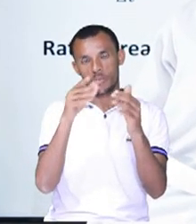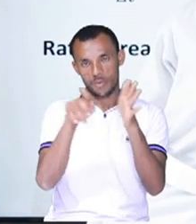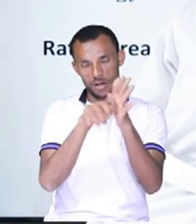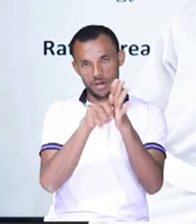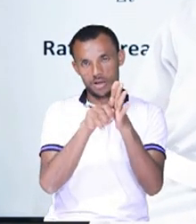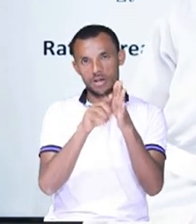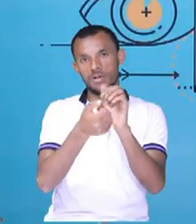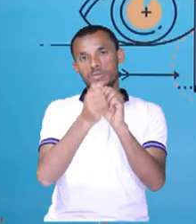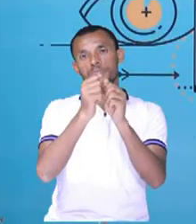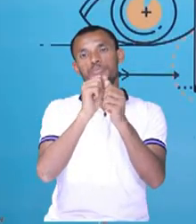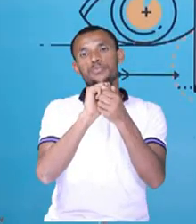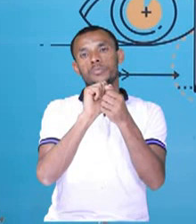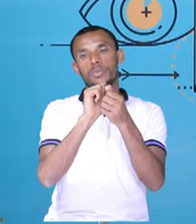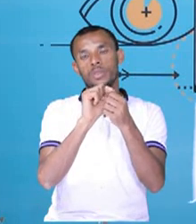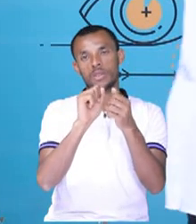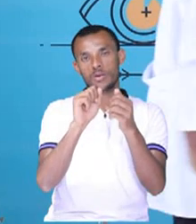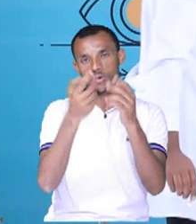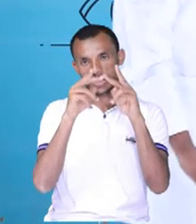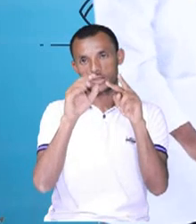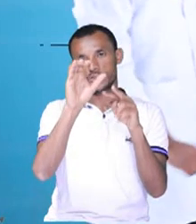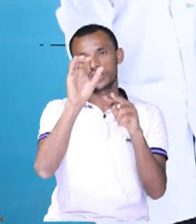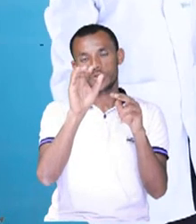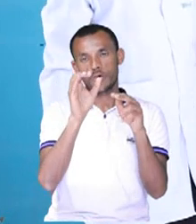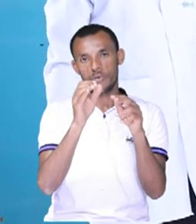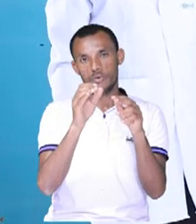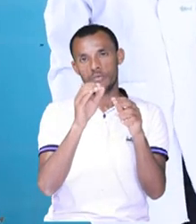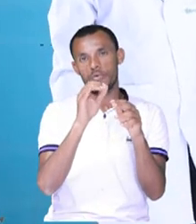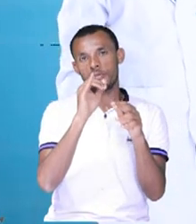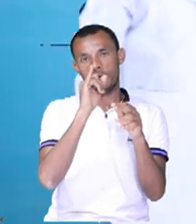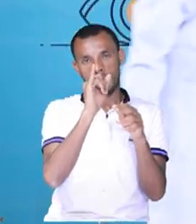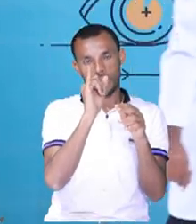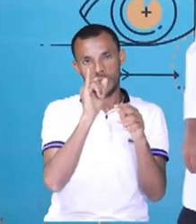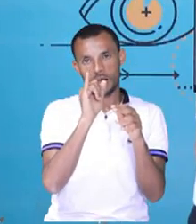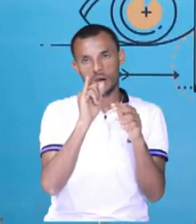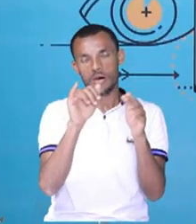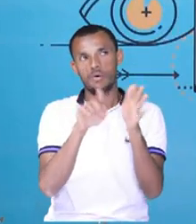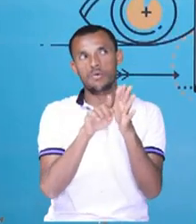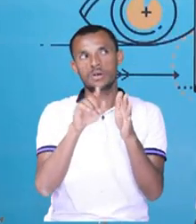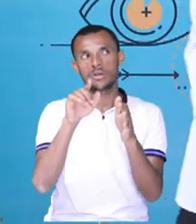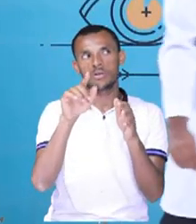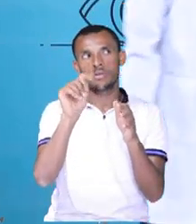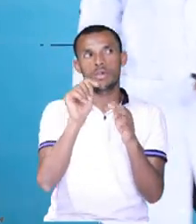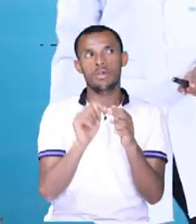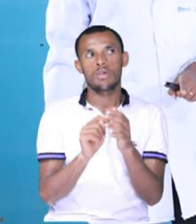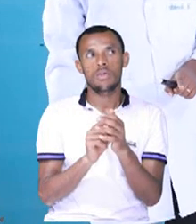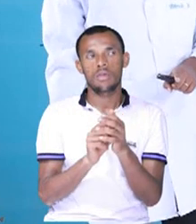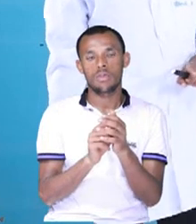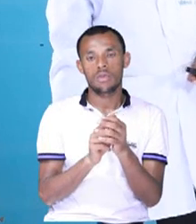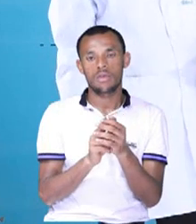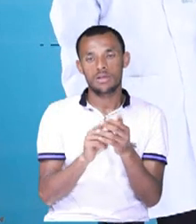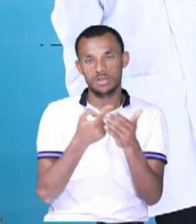minus T initial. This is similar to minus change of A over delta T. This minus this one. By the